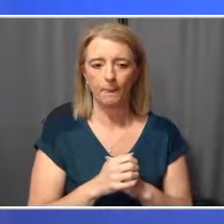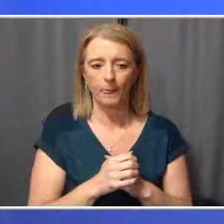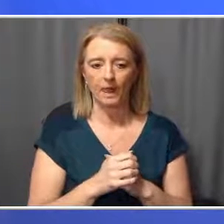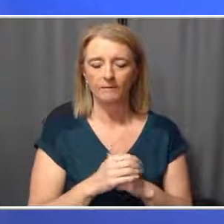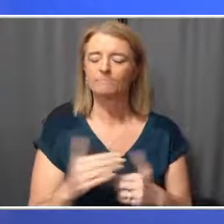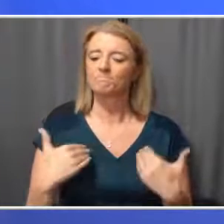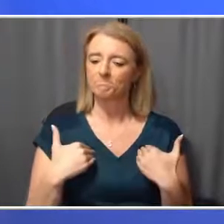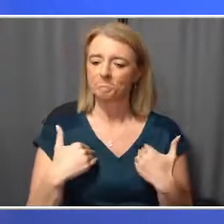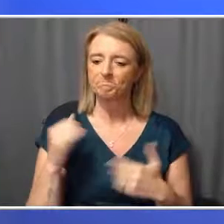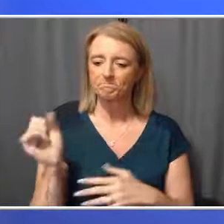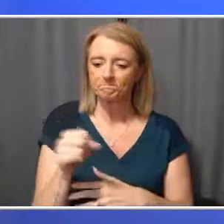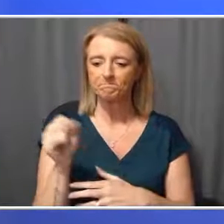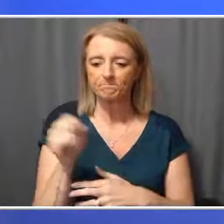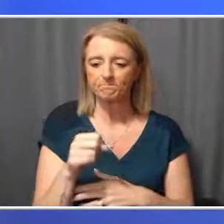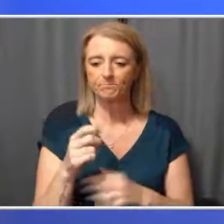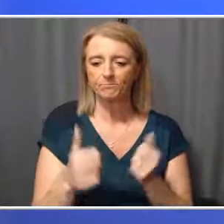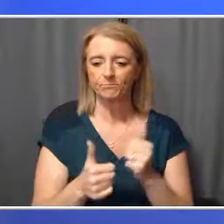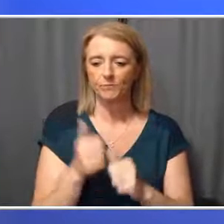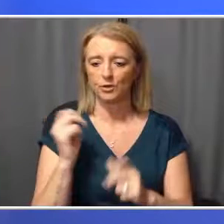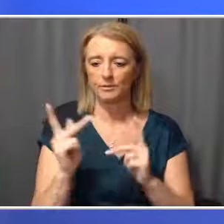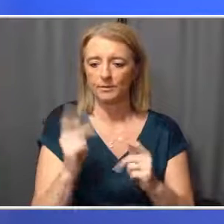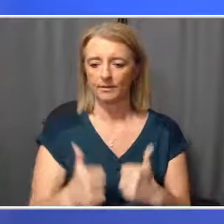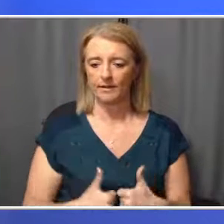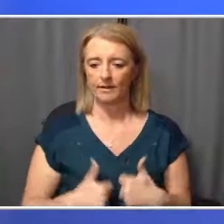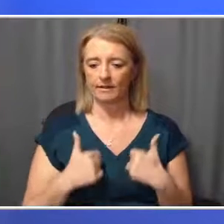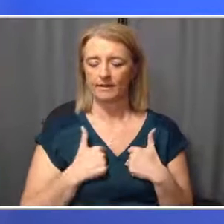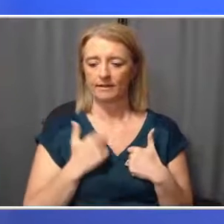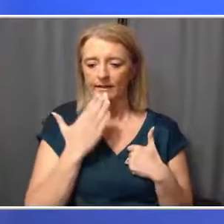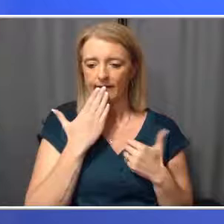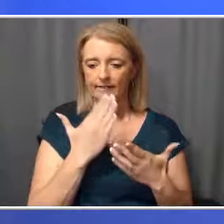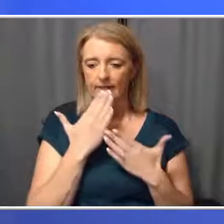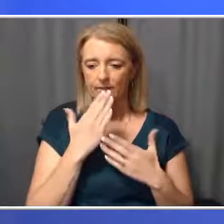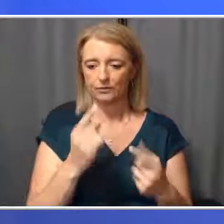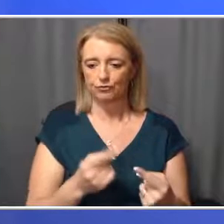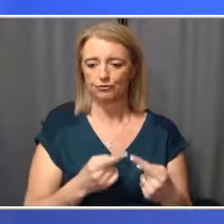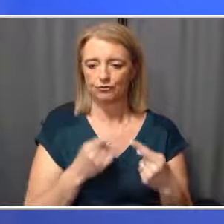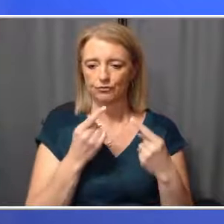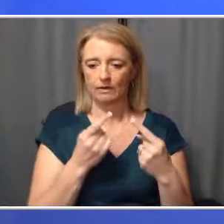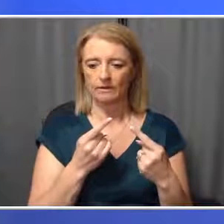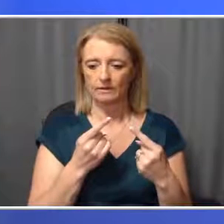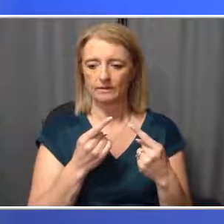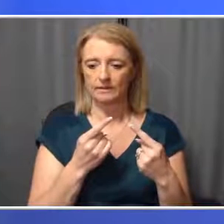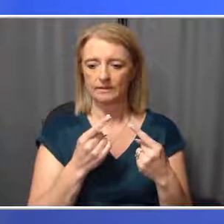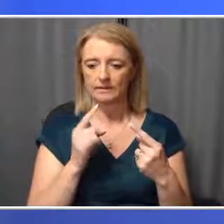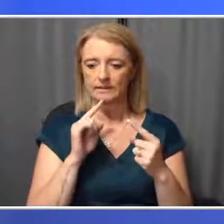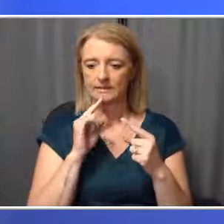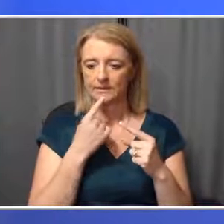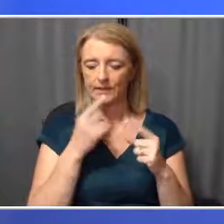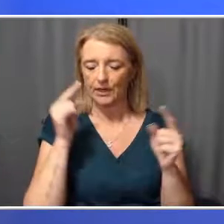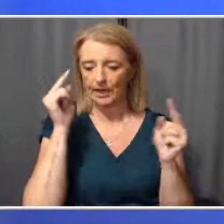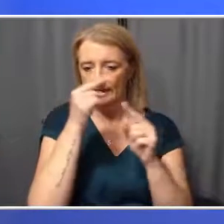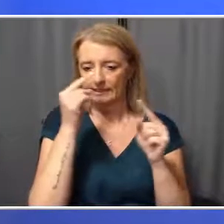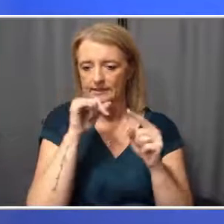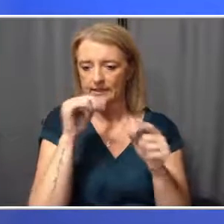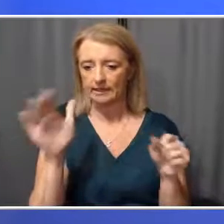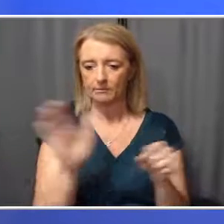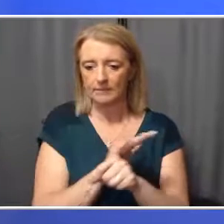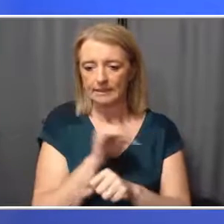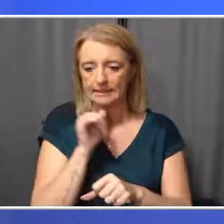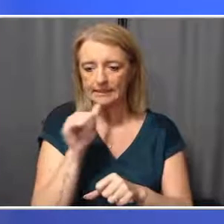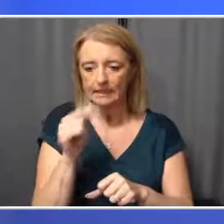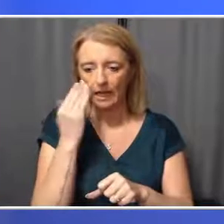you can either take the time to try and educate someone to really understand the difference, or just know your own truth